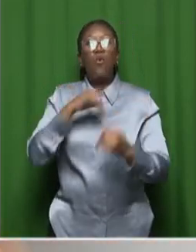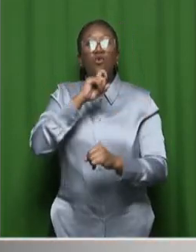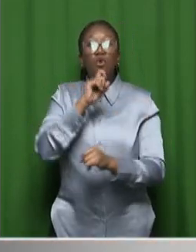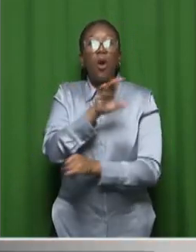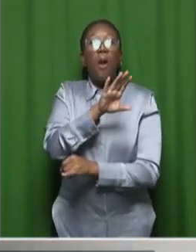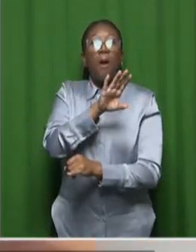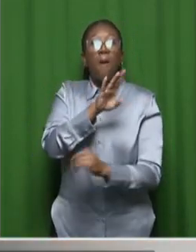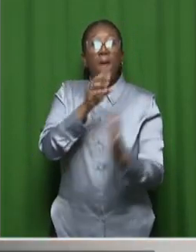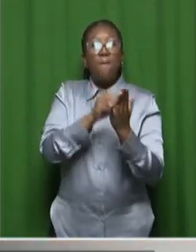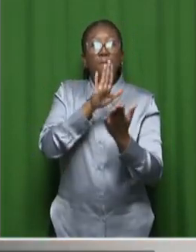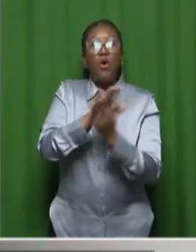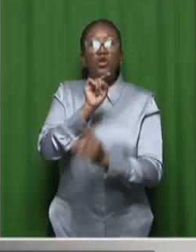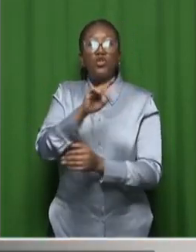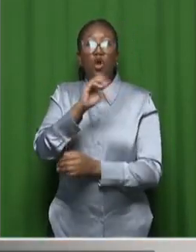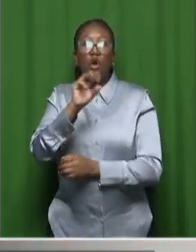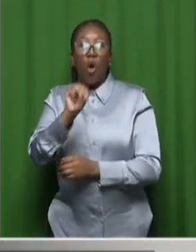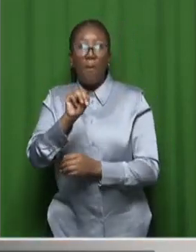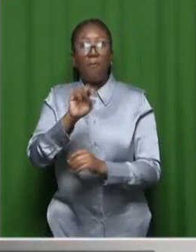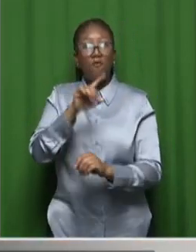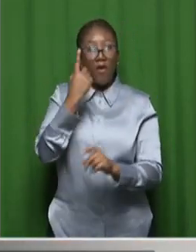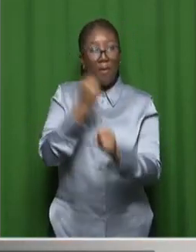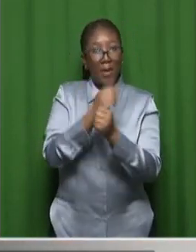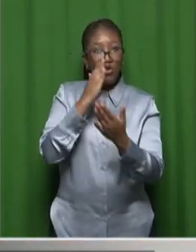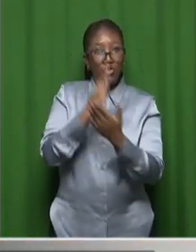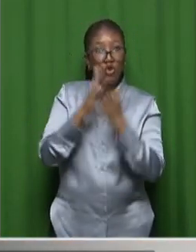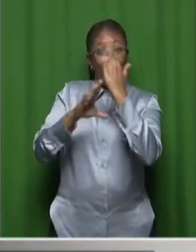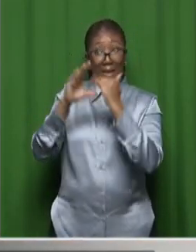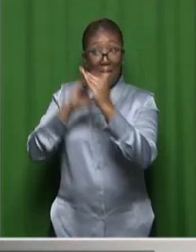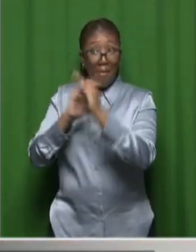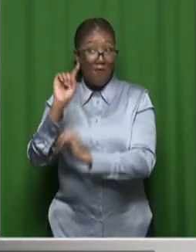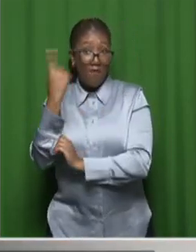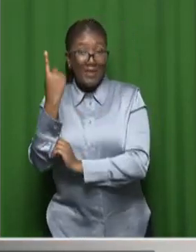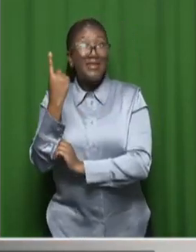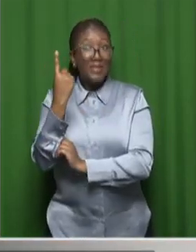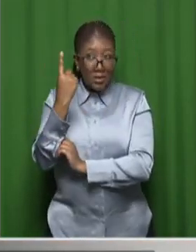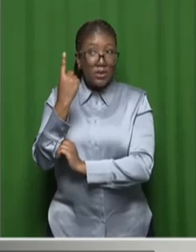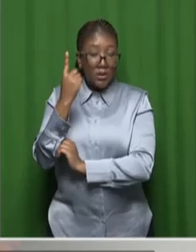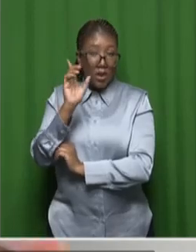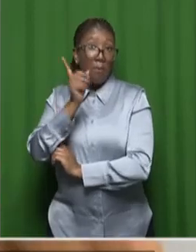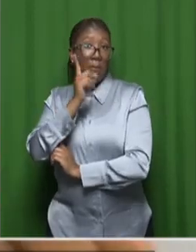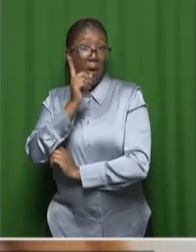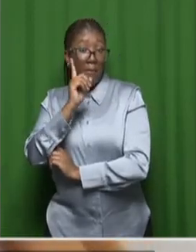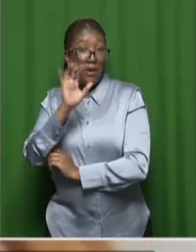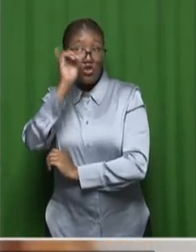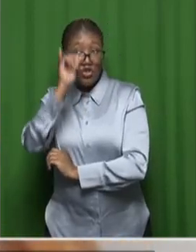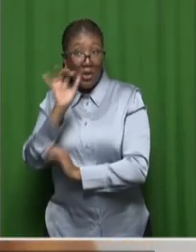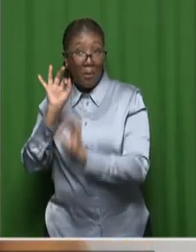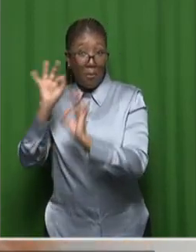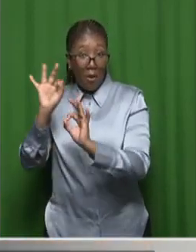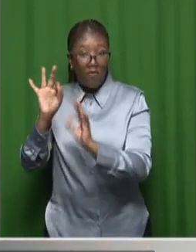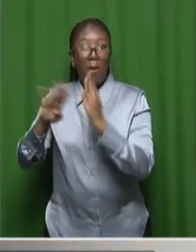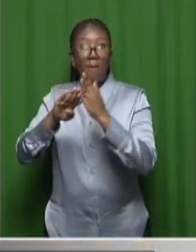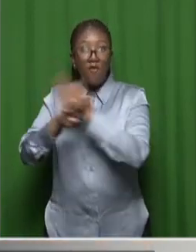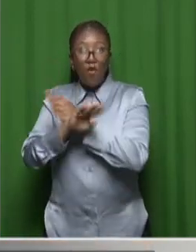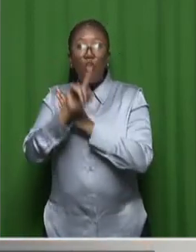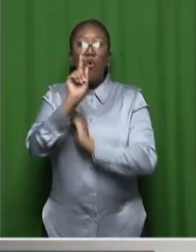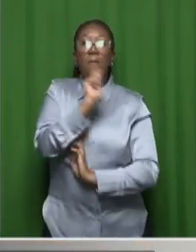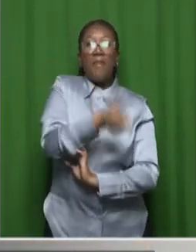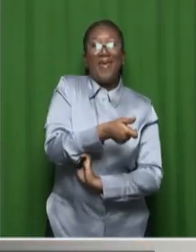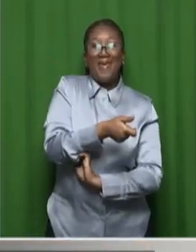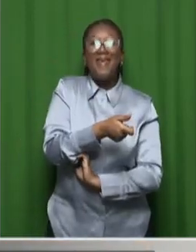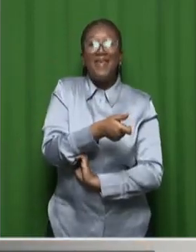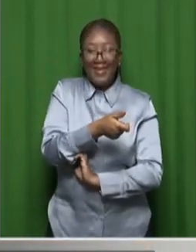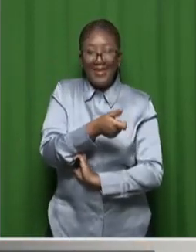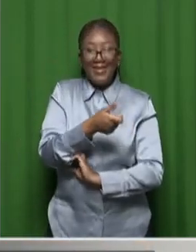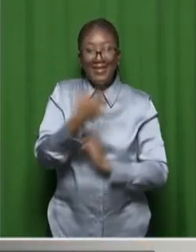them, find out, is this a legitimate email from them, right? Yes. Also, not only that, if you know